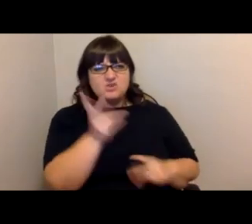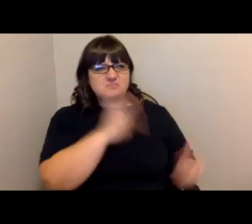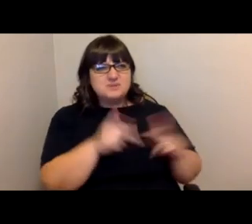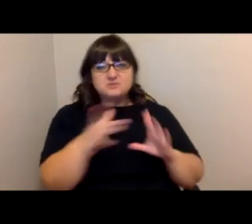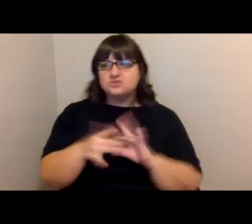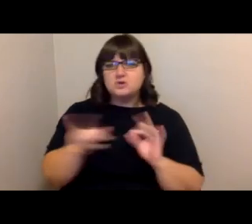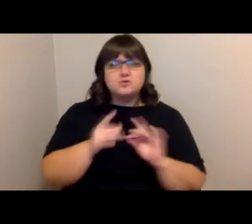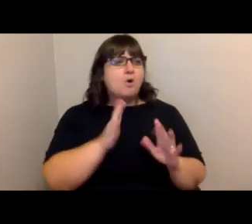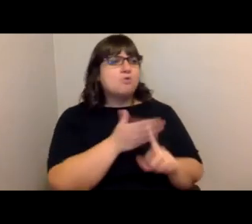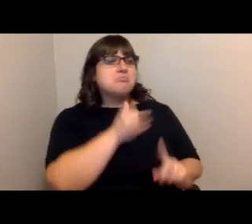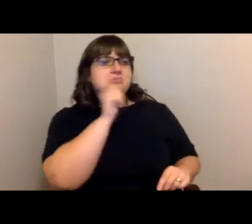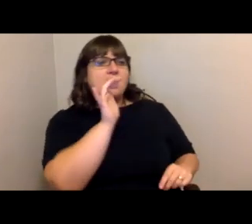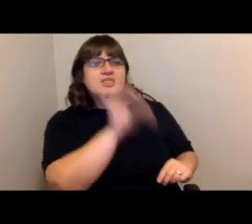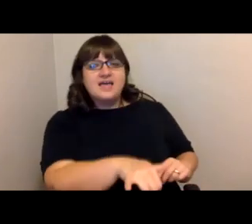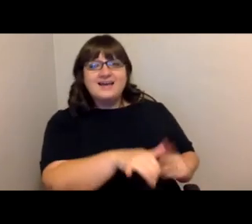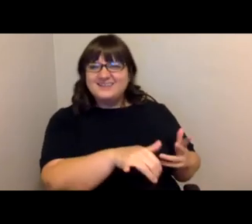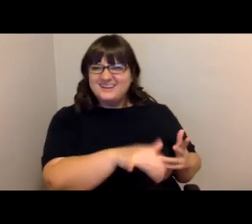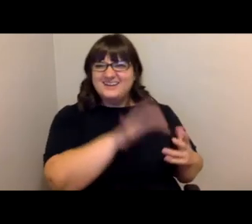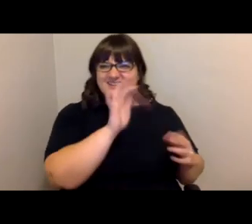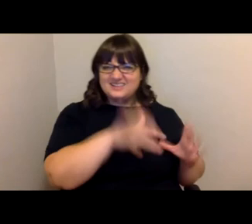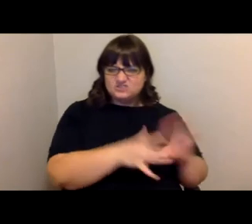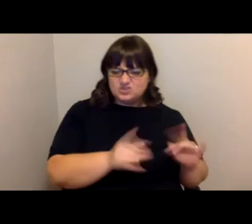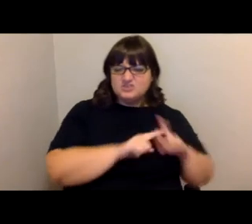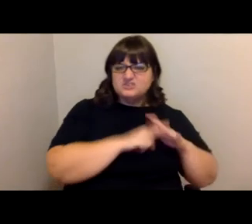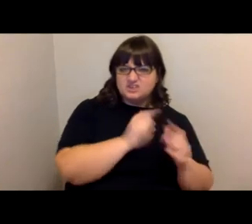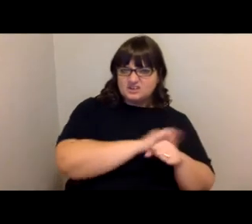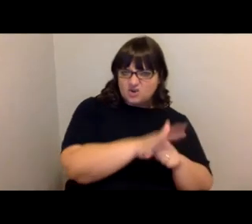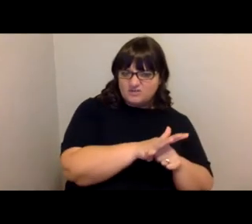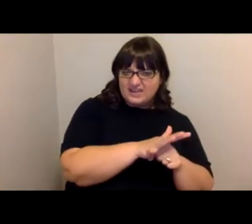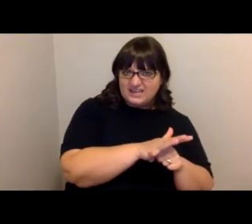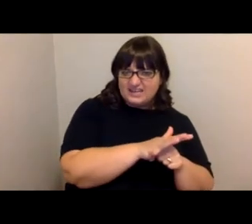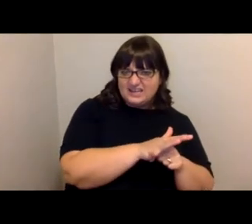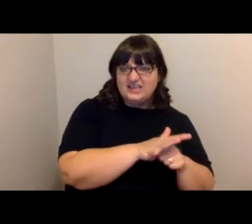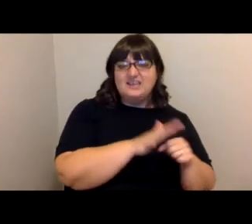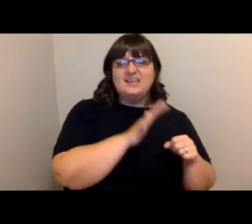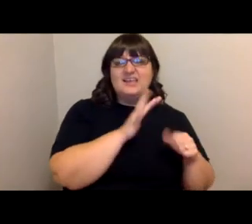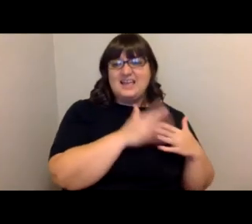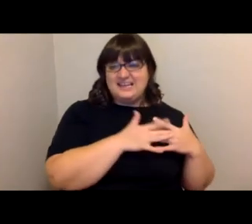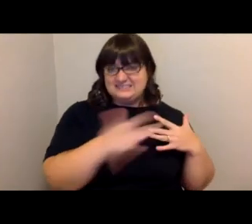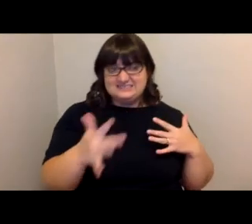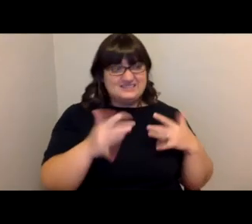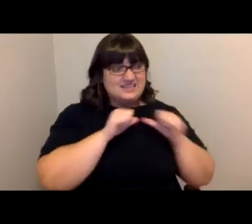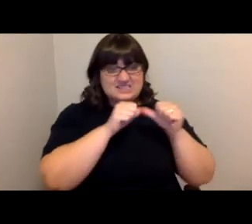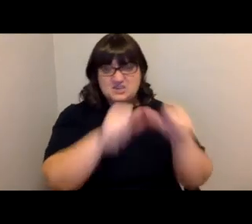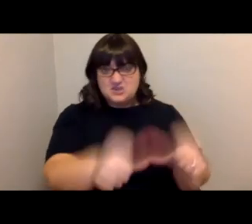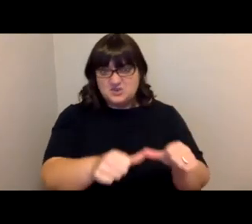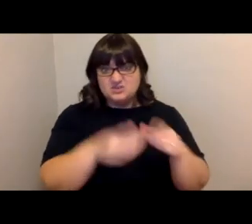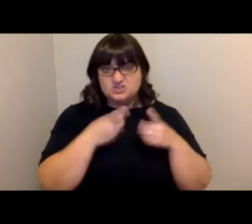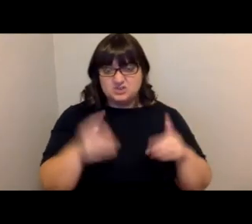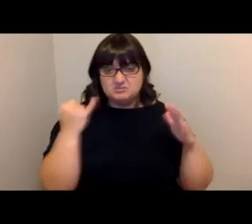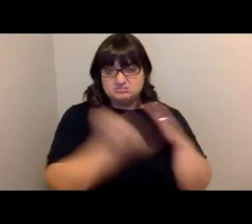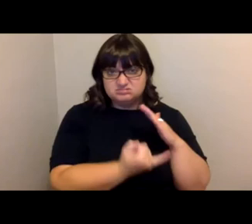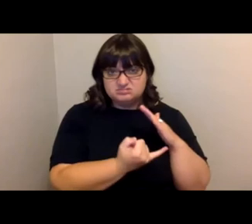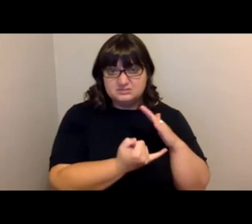early on in the pandemic and subsequent quarantines, while not surprising, was quite emphatically